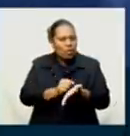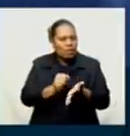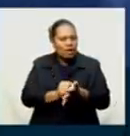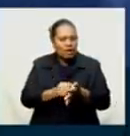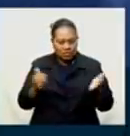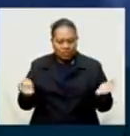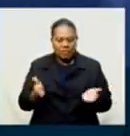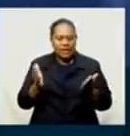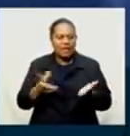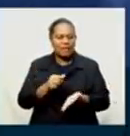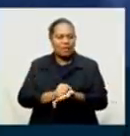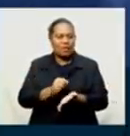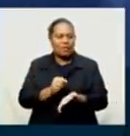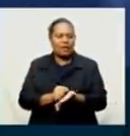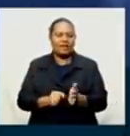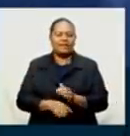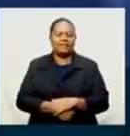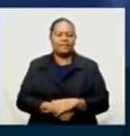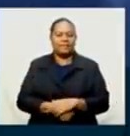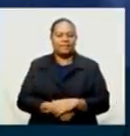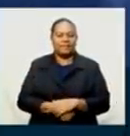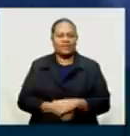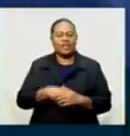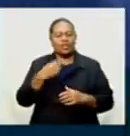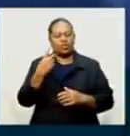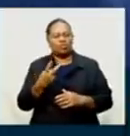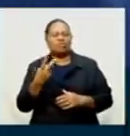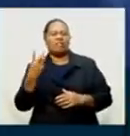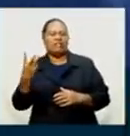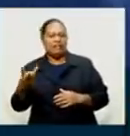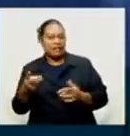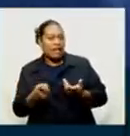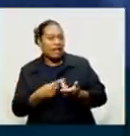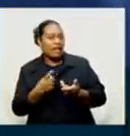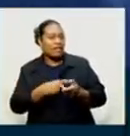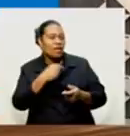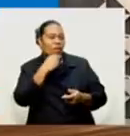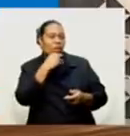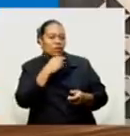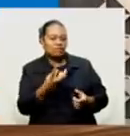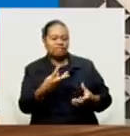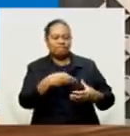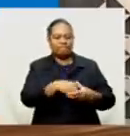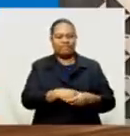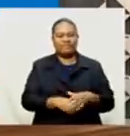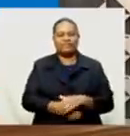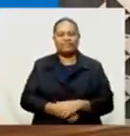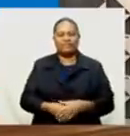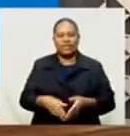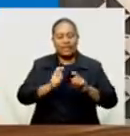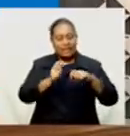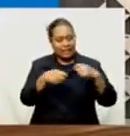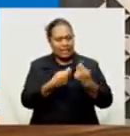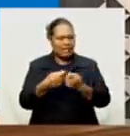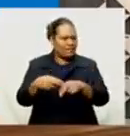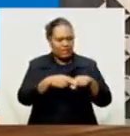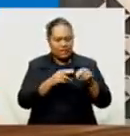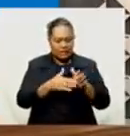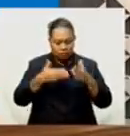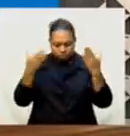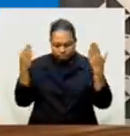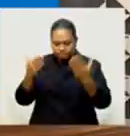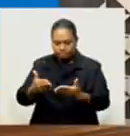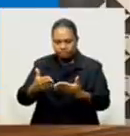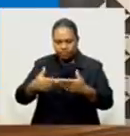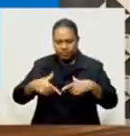their spots in the team, because I know there's 2 or 3 other boys that want to play in their positions as well. Team Fiji remains focused on its